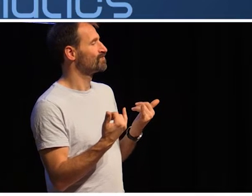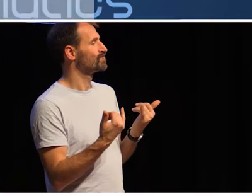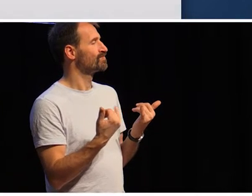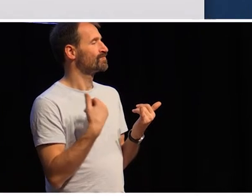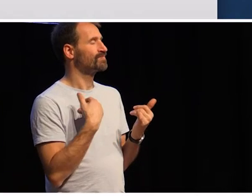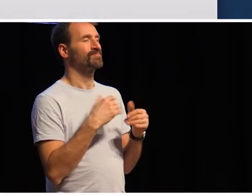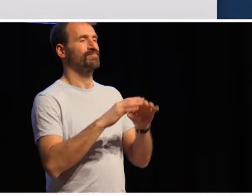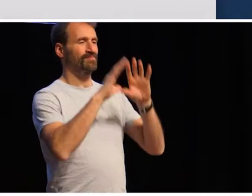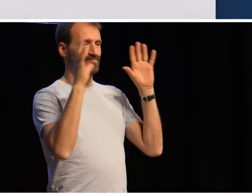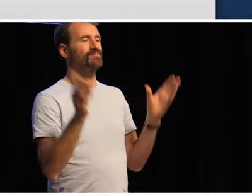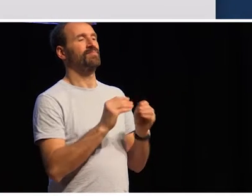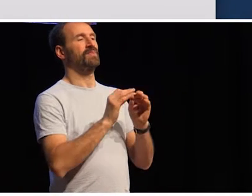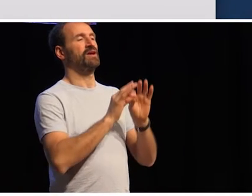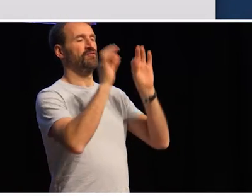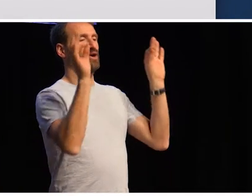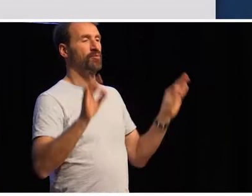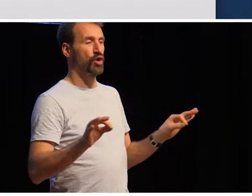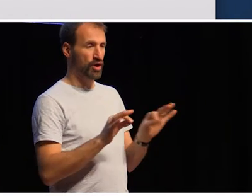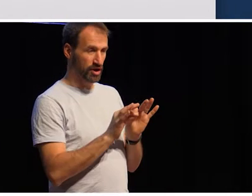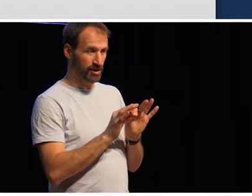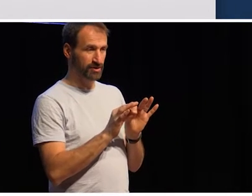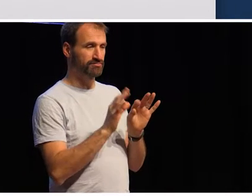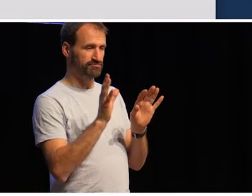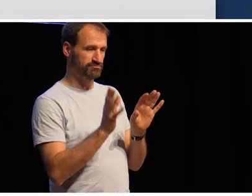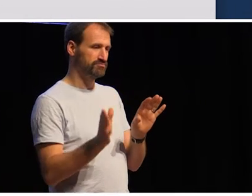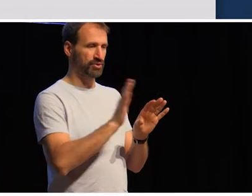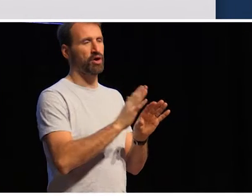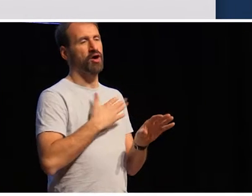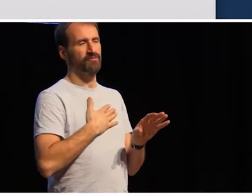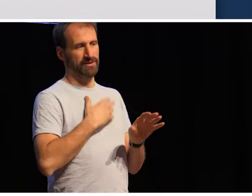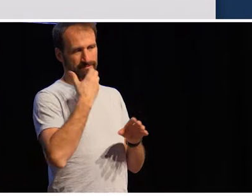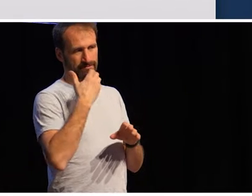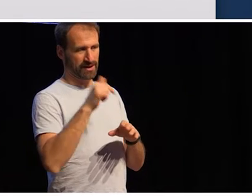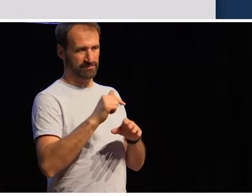the whole framework on my Mac.